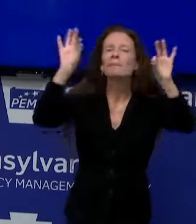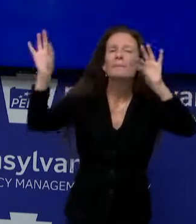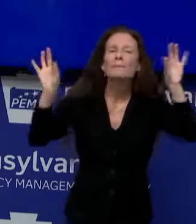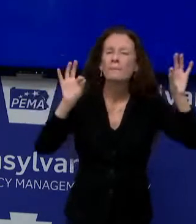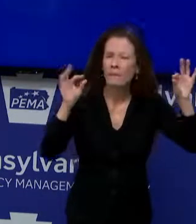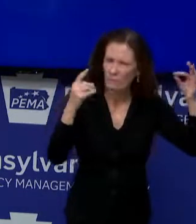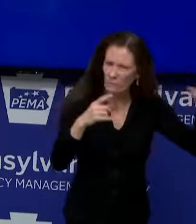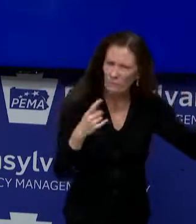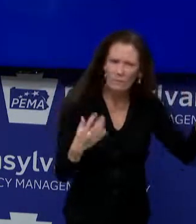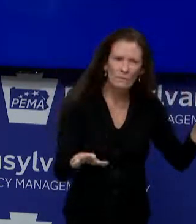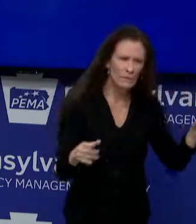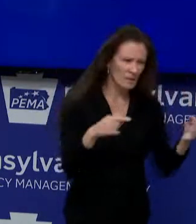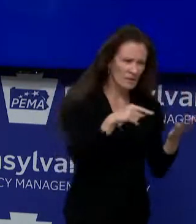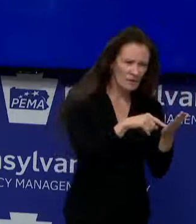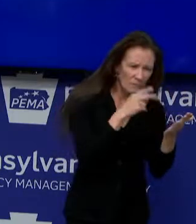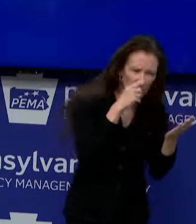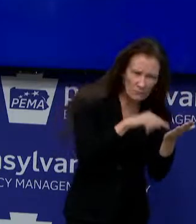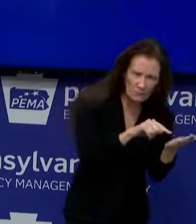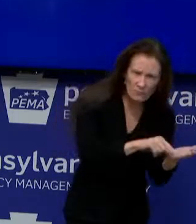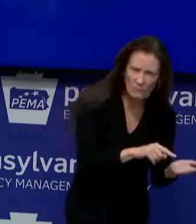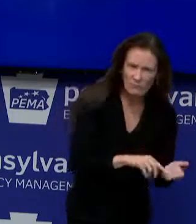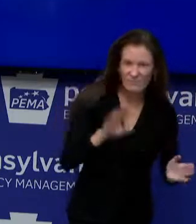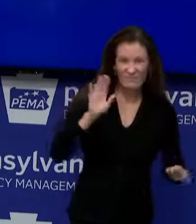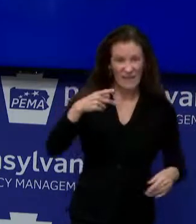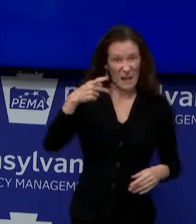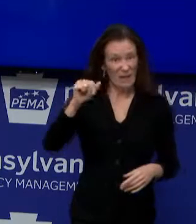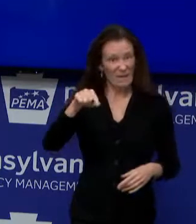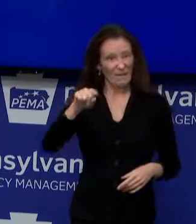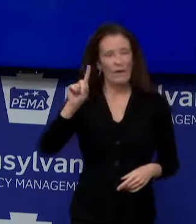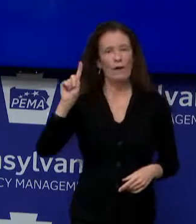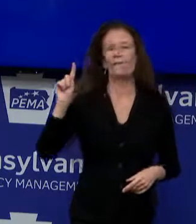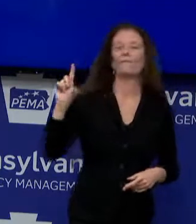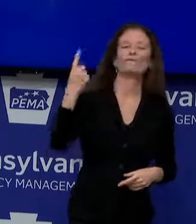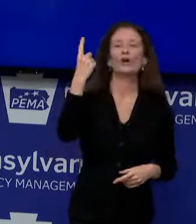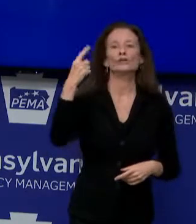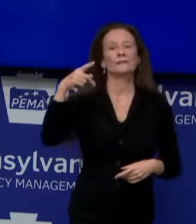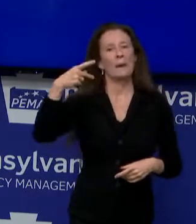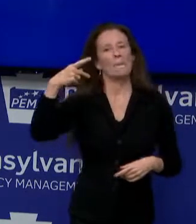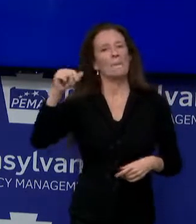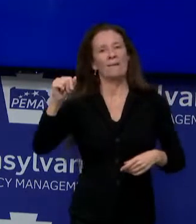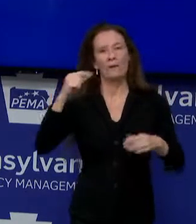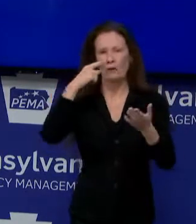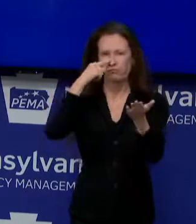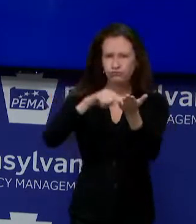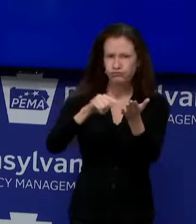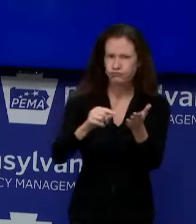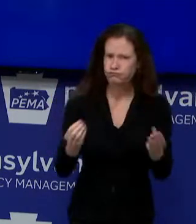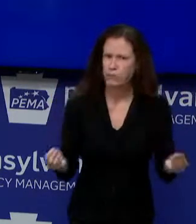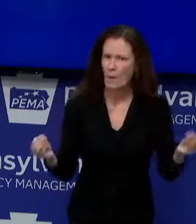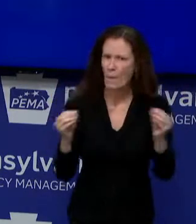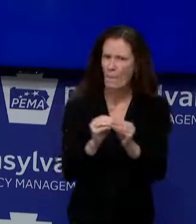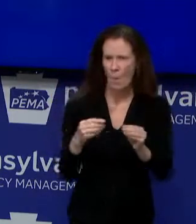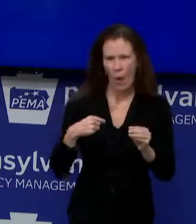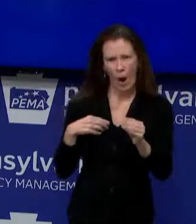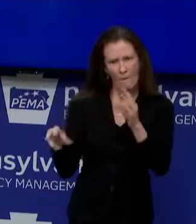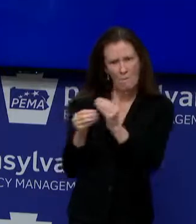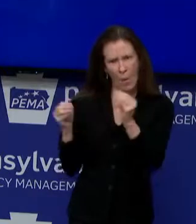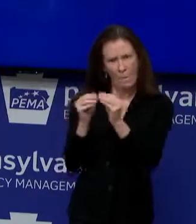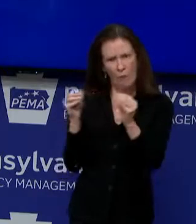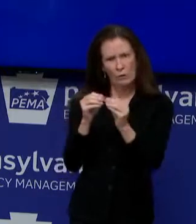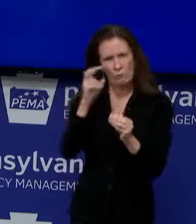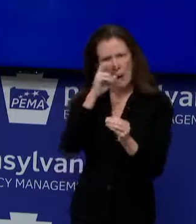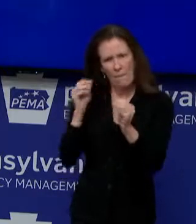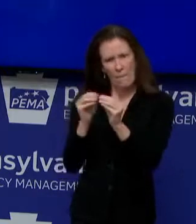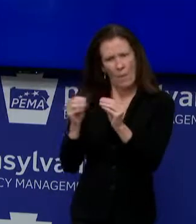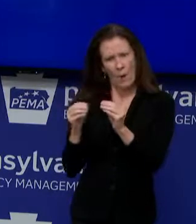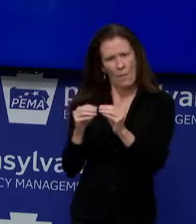to pilot additional voluntary audits on top of what they're already required by statute. They've been conducting pilots of the risk limiting audit,